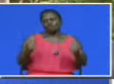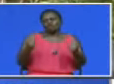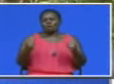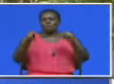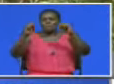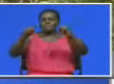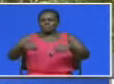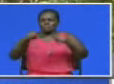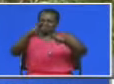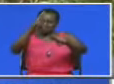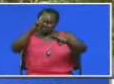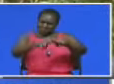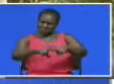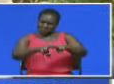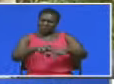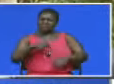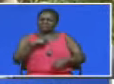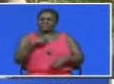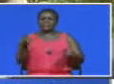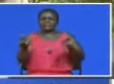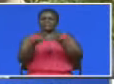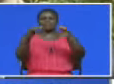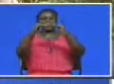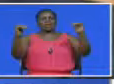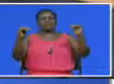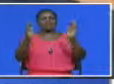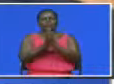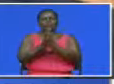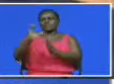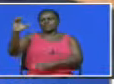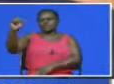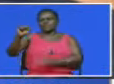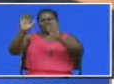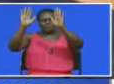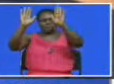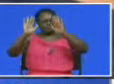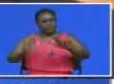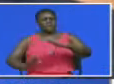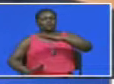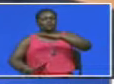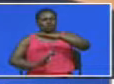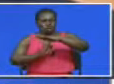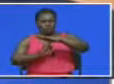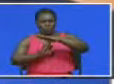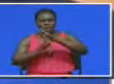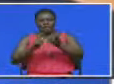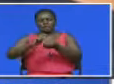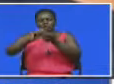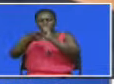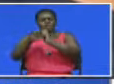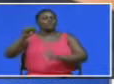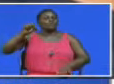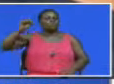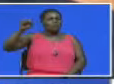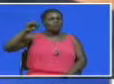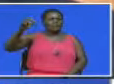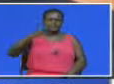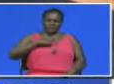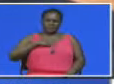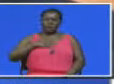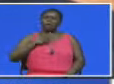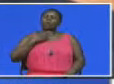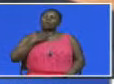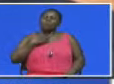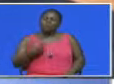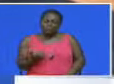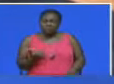able to sit and fill this at the same level with a cabinet secretary. More importantly, we've just reordered our politics. If you want